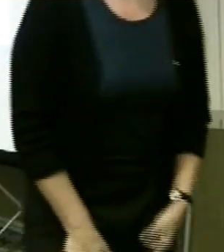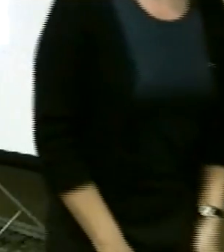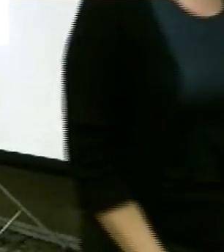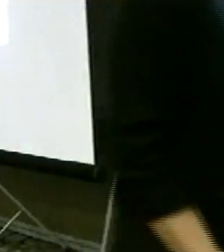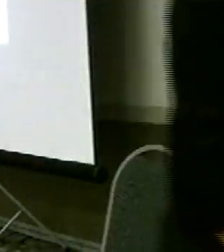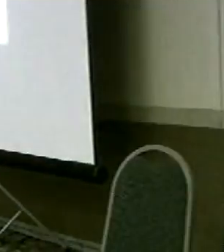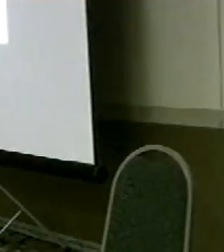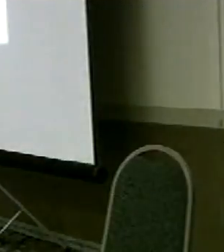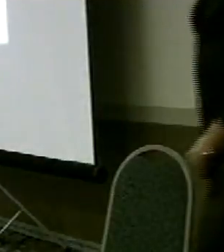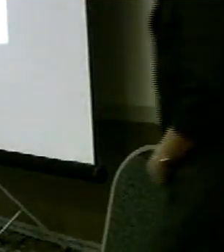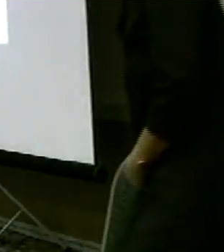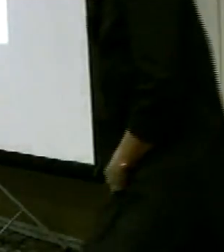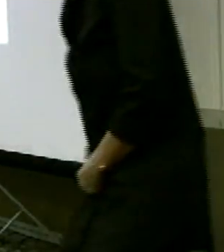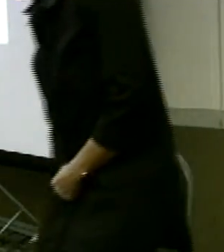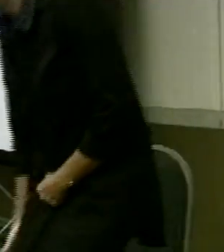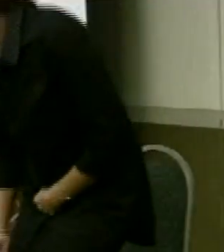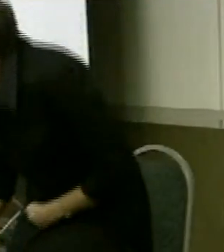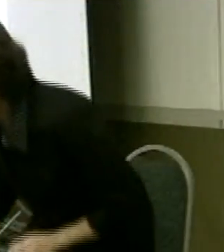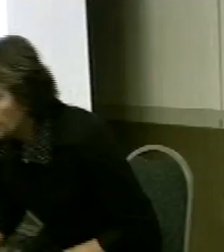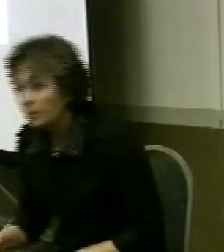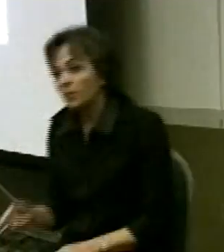Exactly.